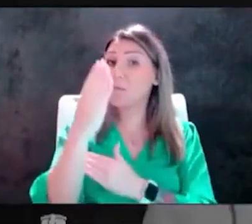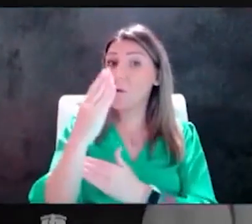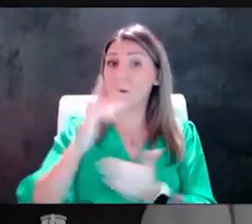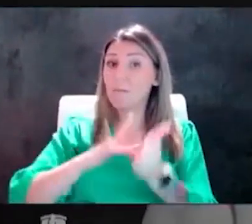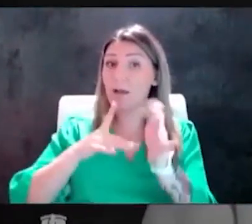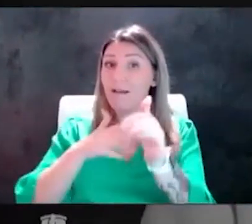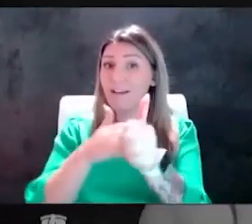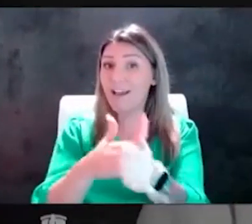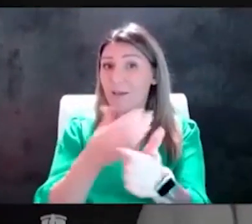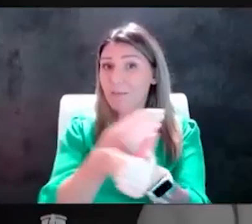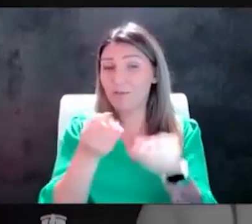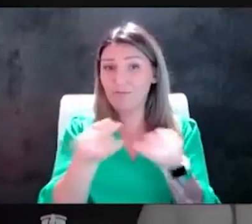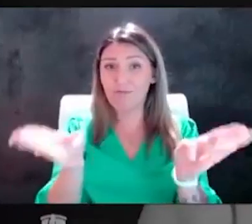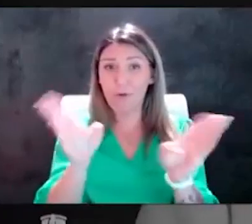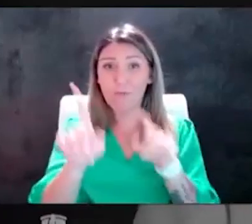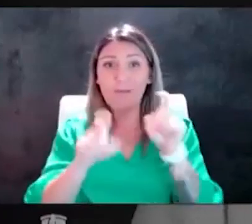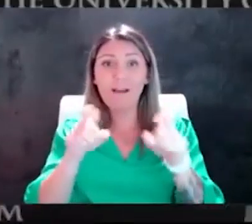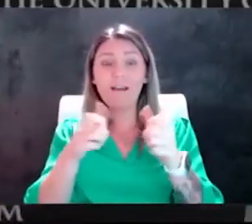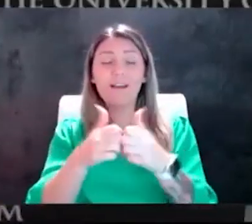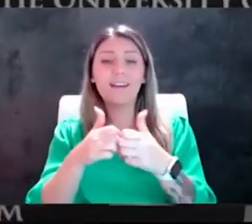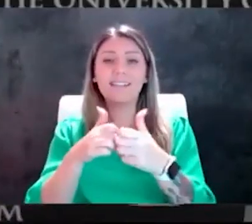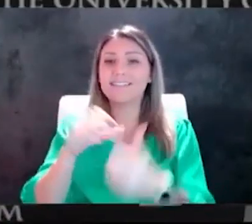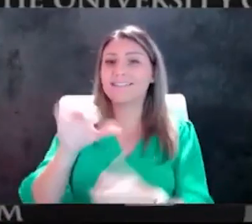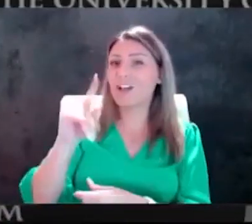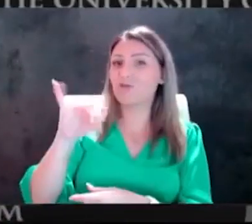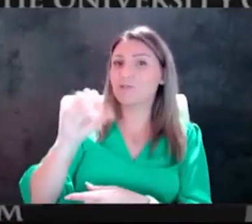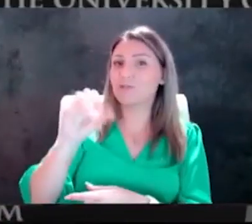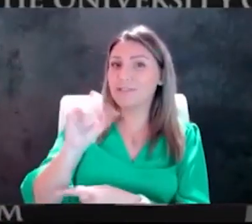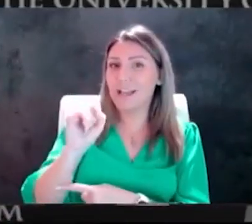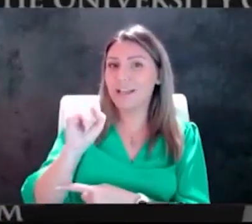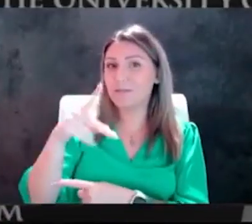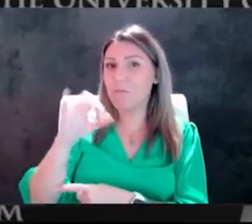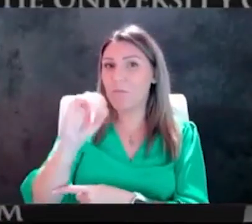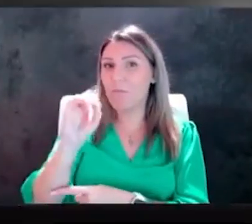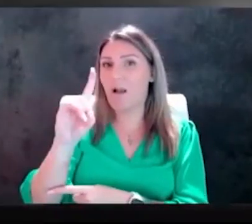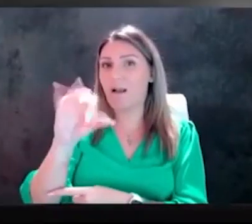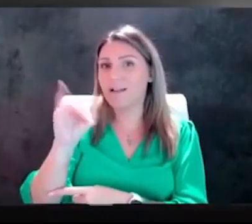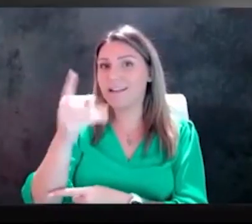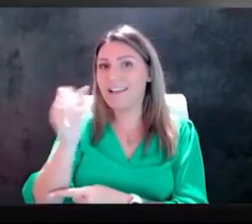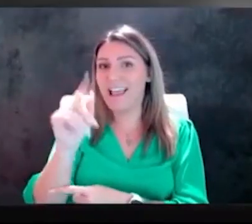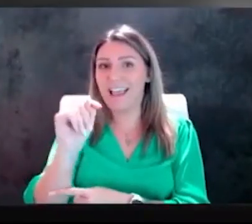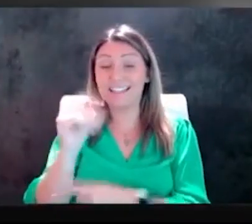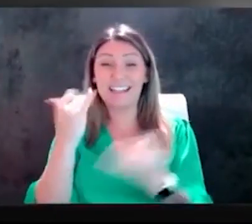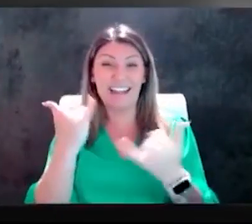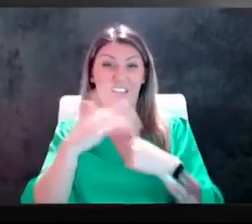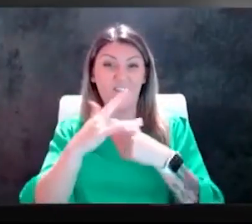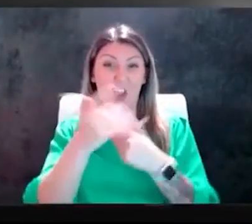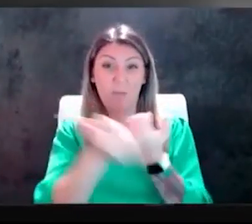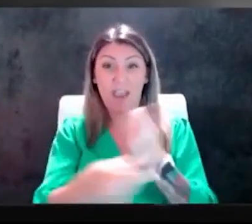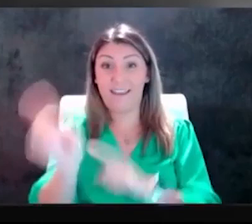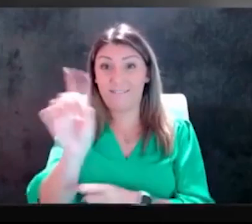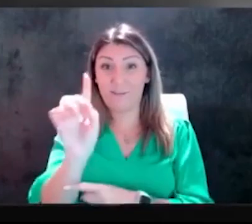open mics with Dr. Stites podcasts. Now everywhere podcasts are available.